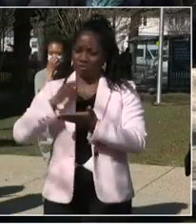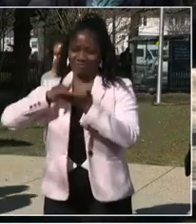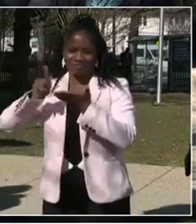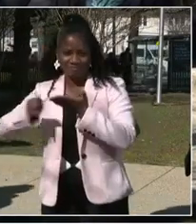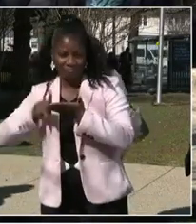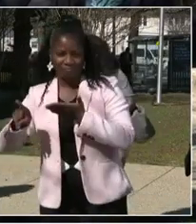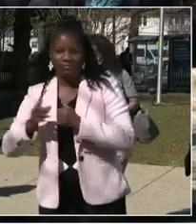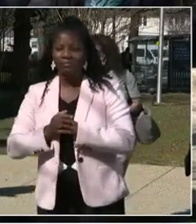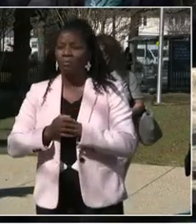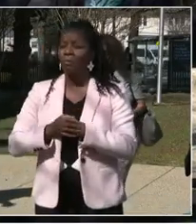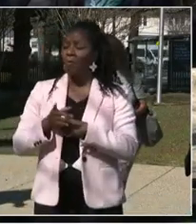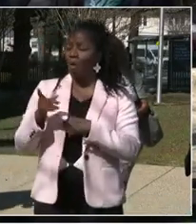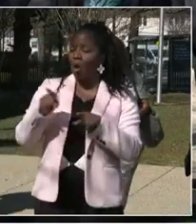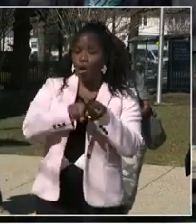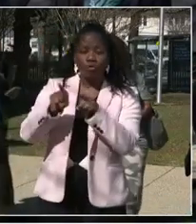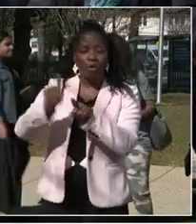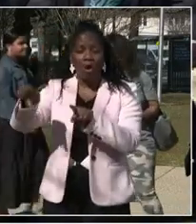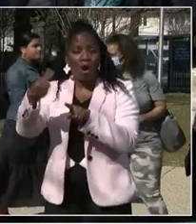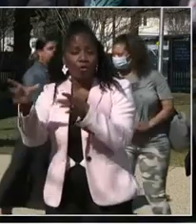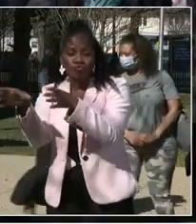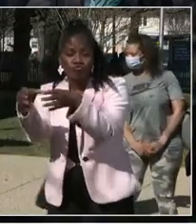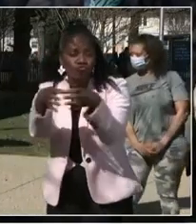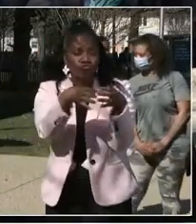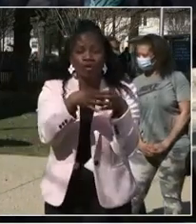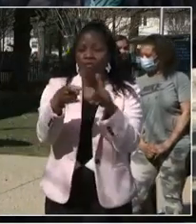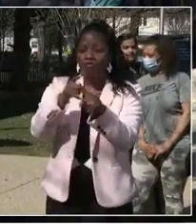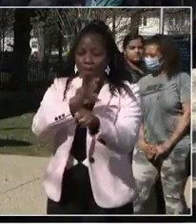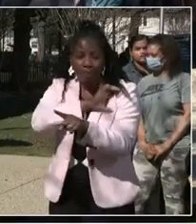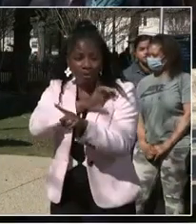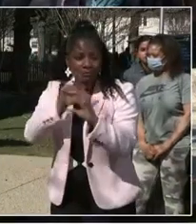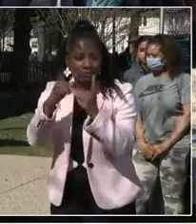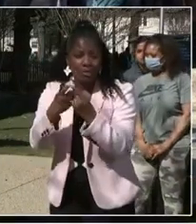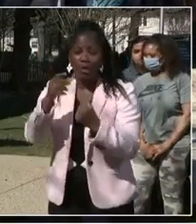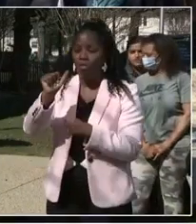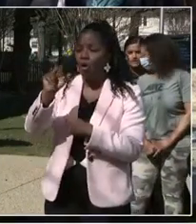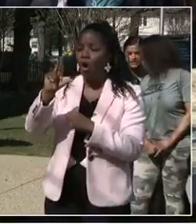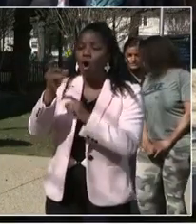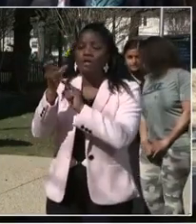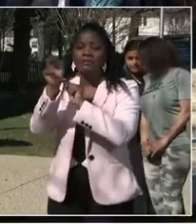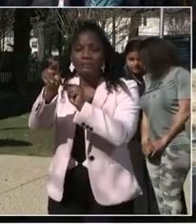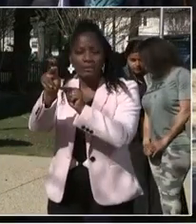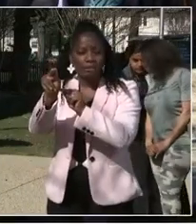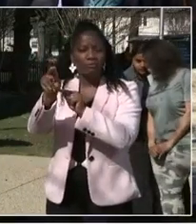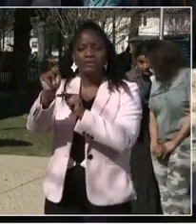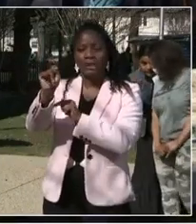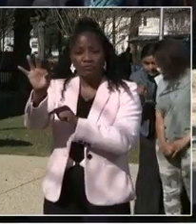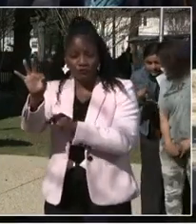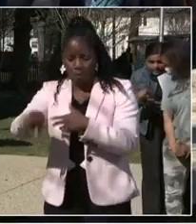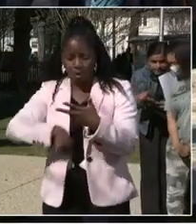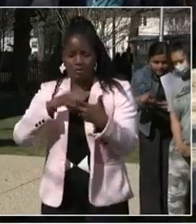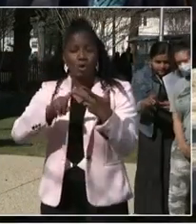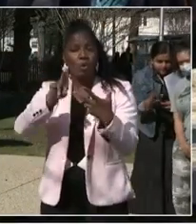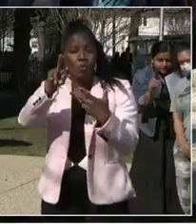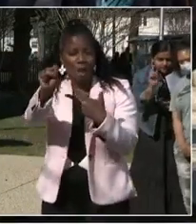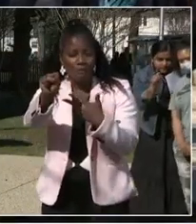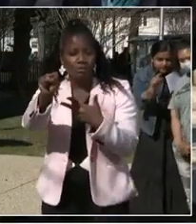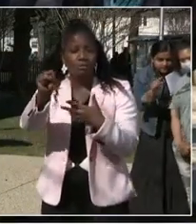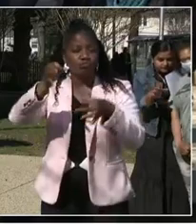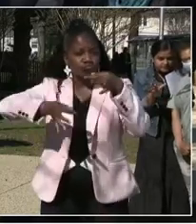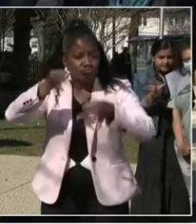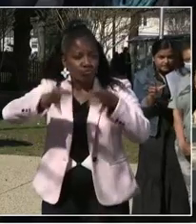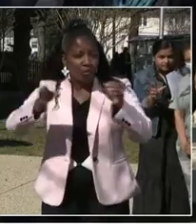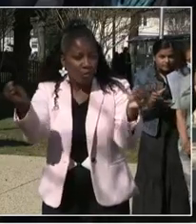NIBIN Investigations Unit from the Metropolitan Police Department, the Arson Task Force, the United States Attorney's Office,